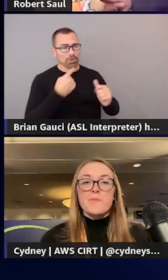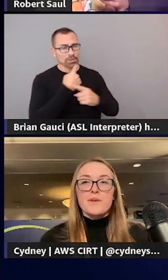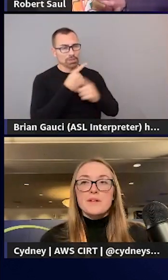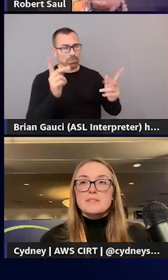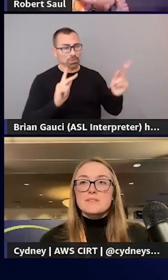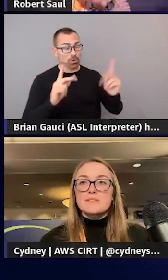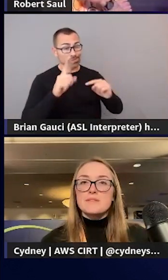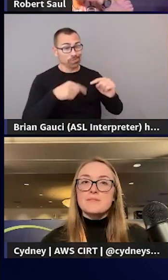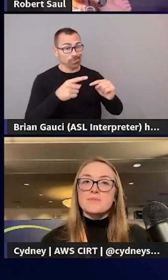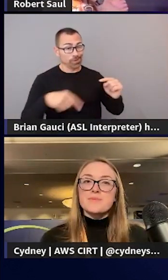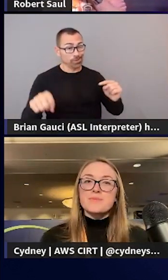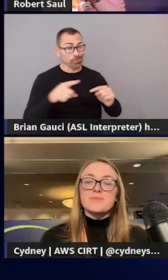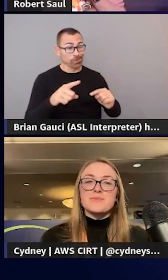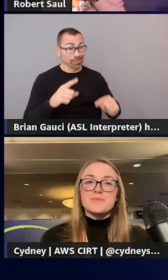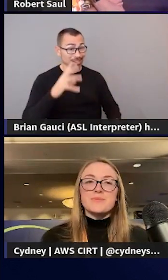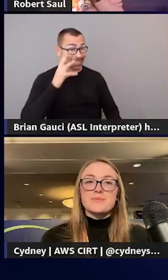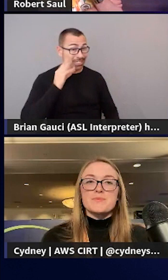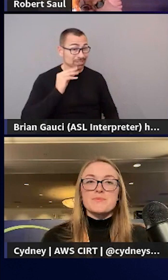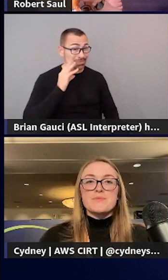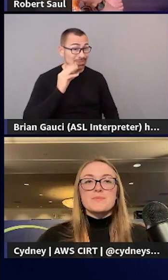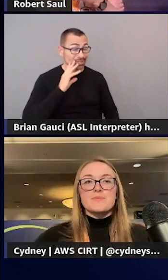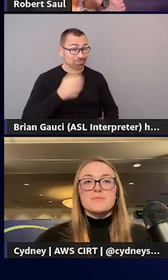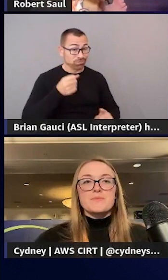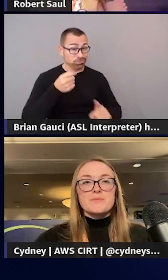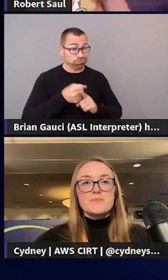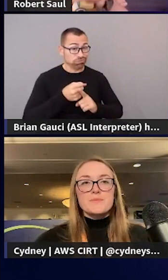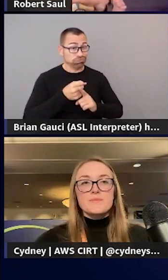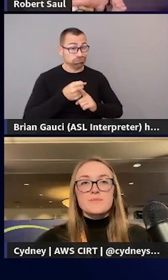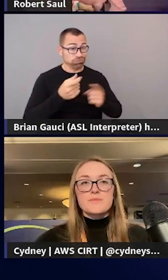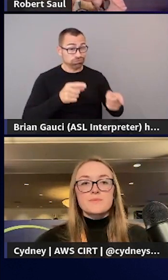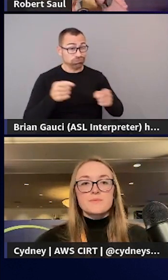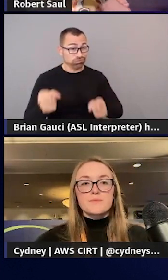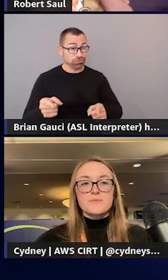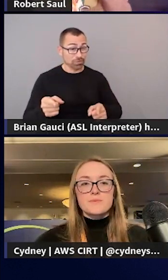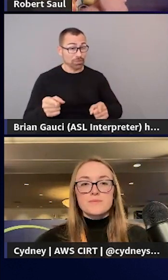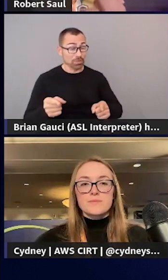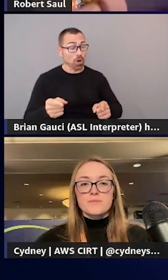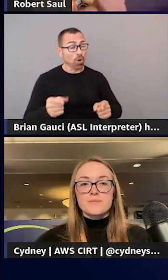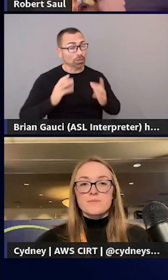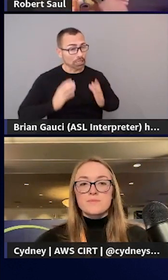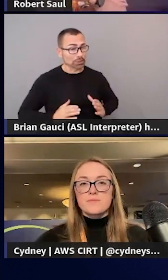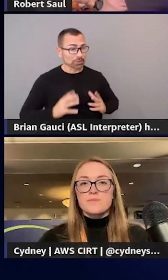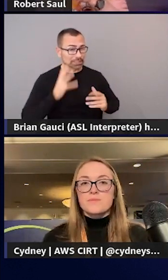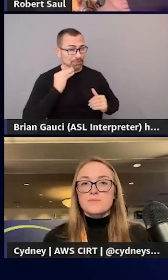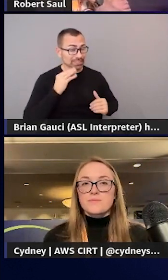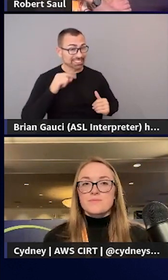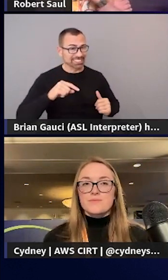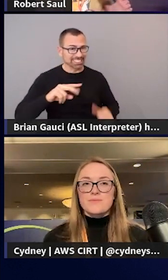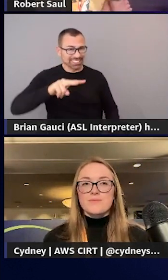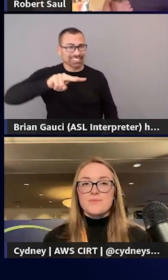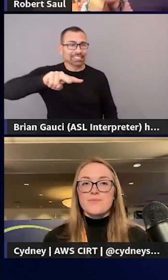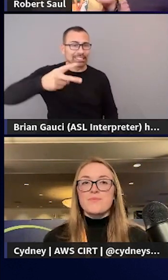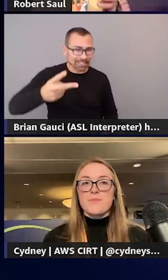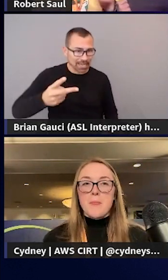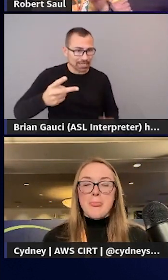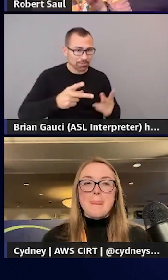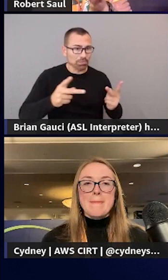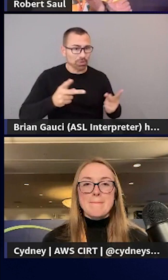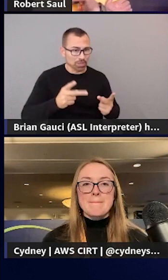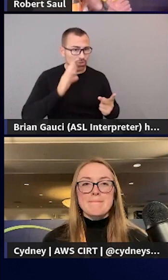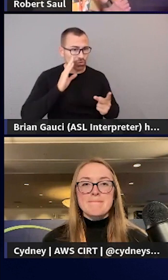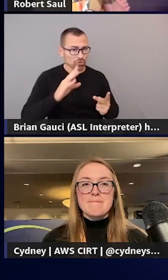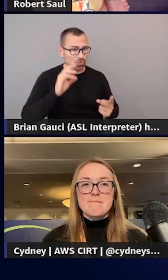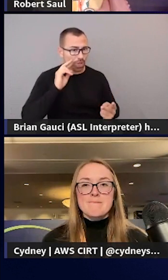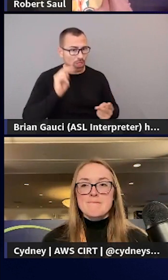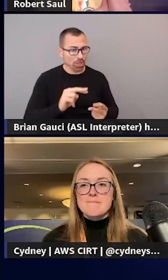dealing with an incident, and when customers are dealing with an incident, this is the second place you're going to go, right? So you always want to focus